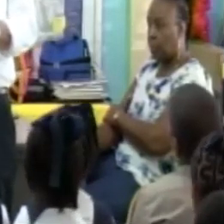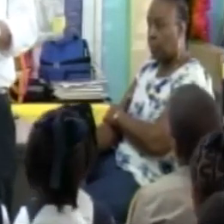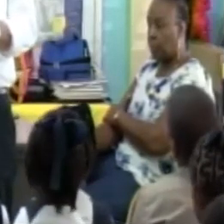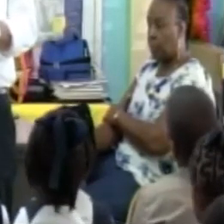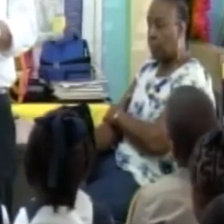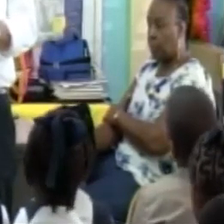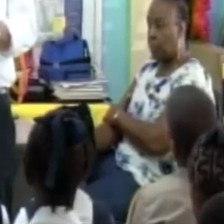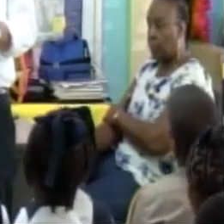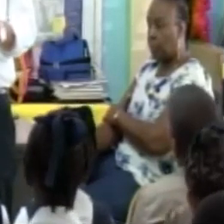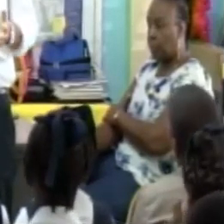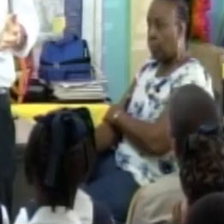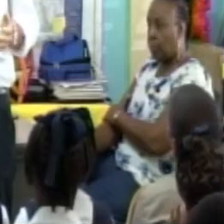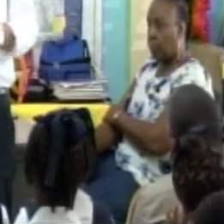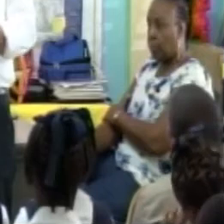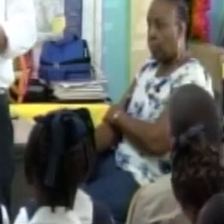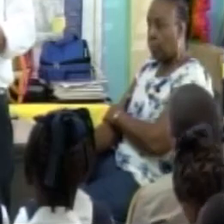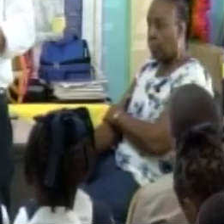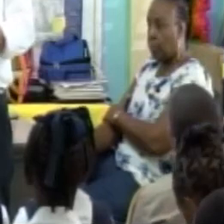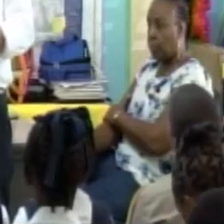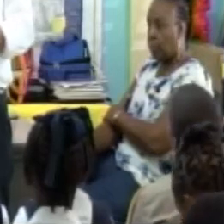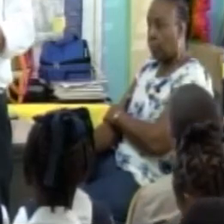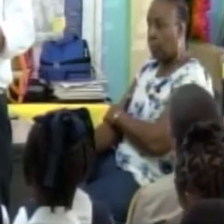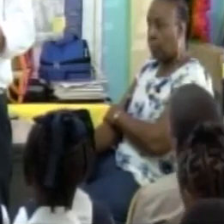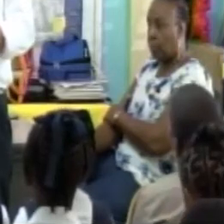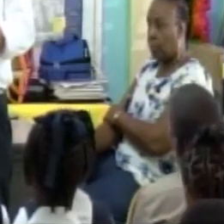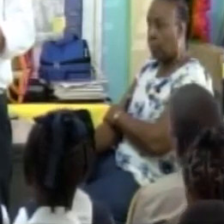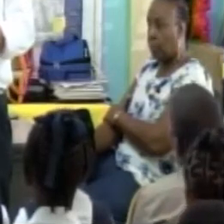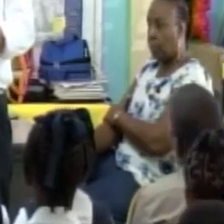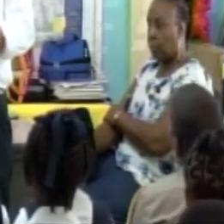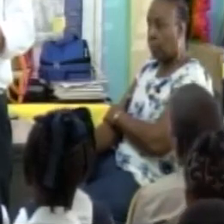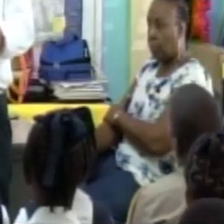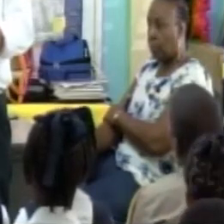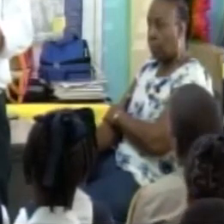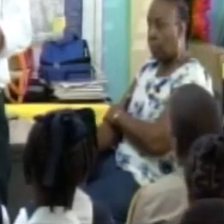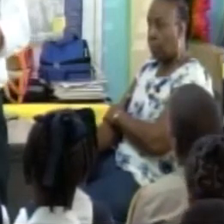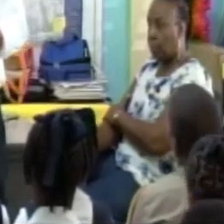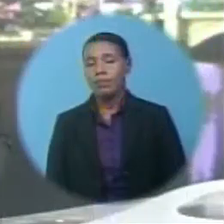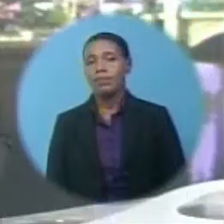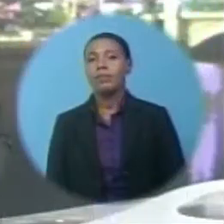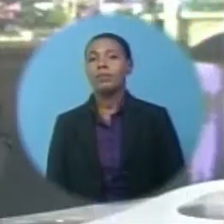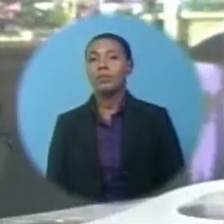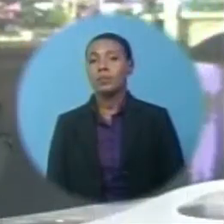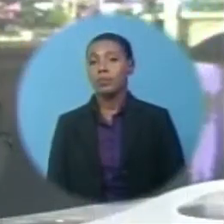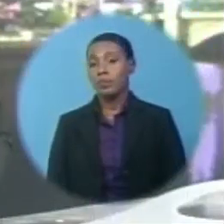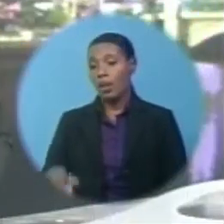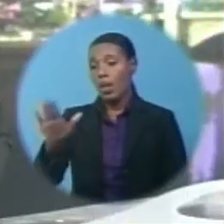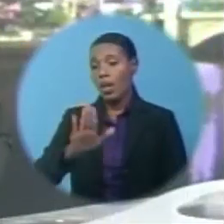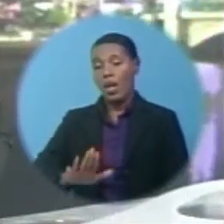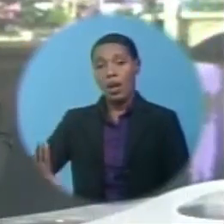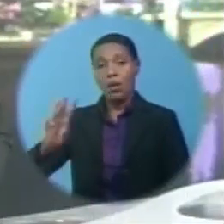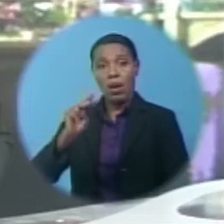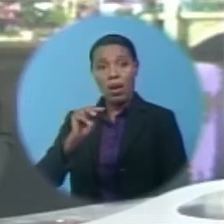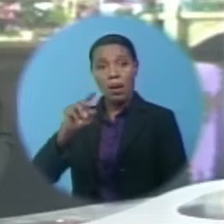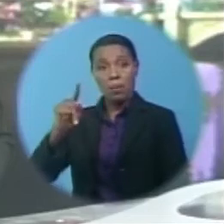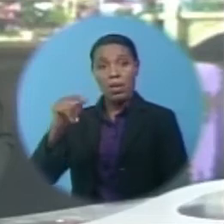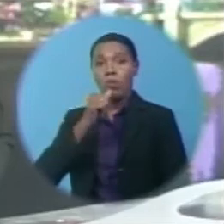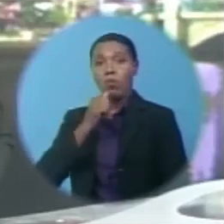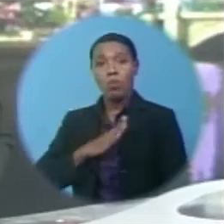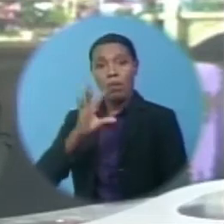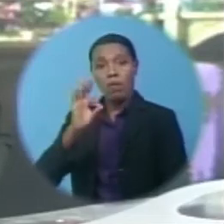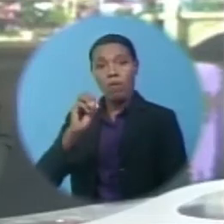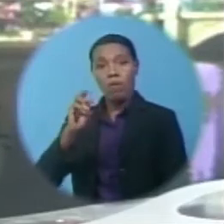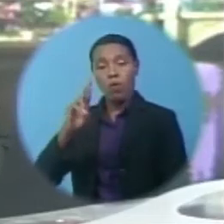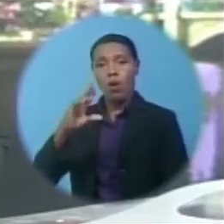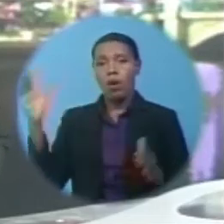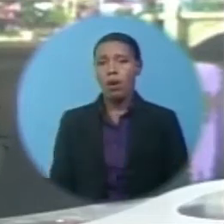workforce properly and be able to contribute back to Barbados. An MP for the area, Cynthia Ford, urged